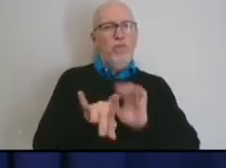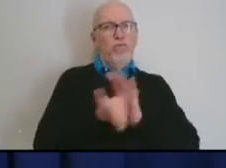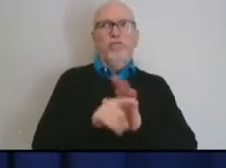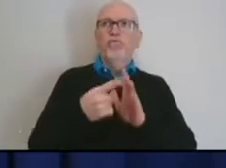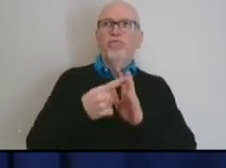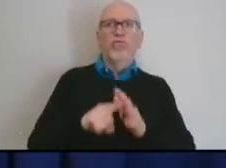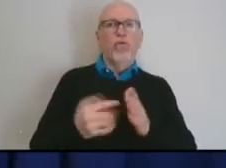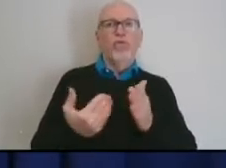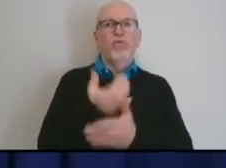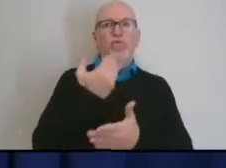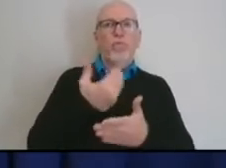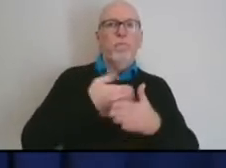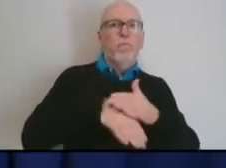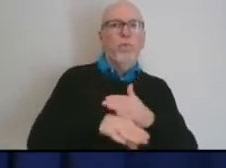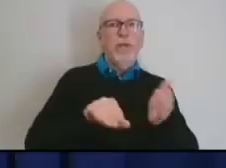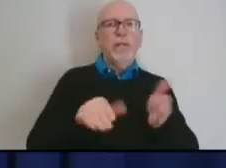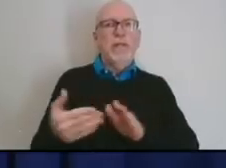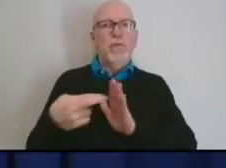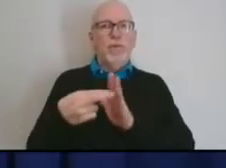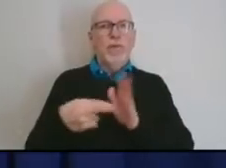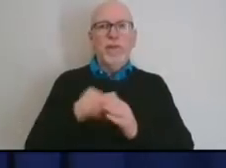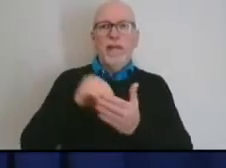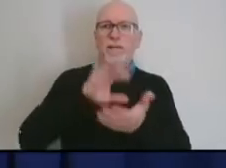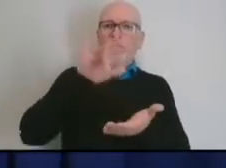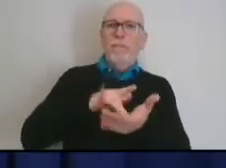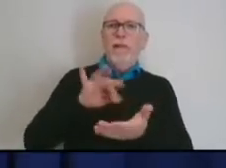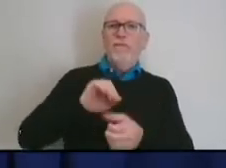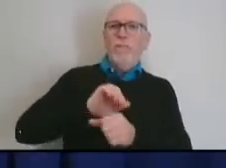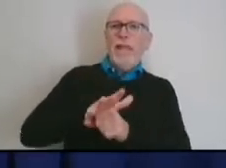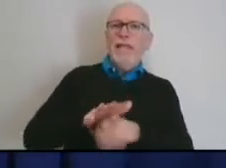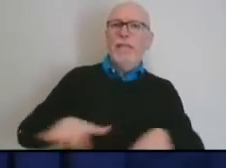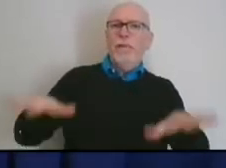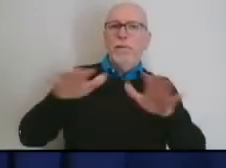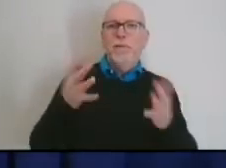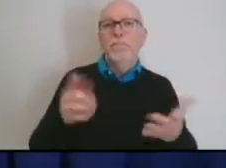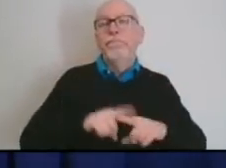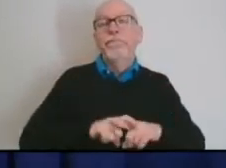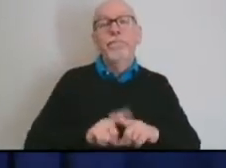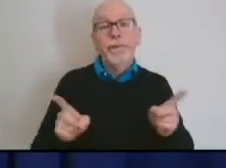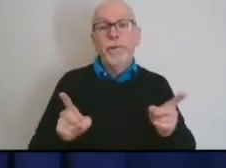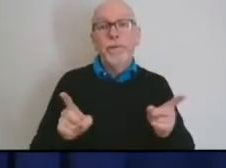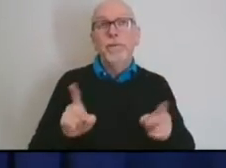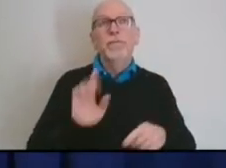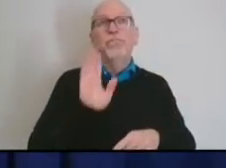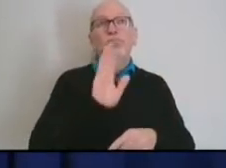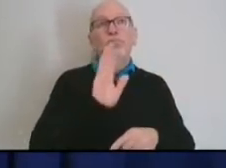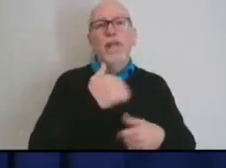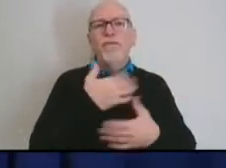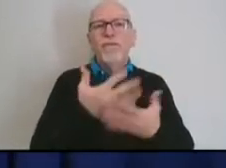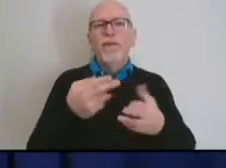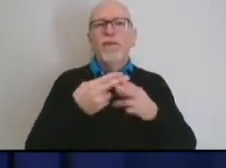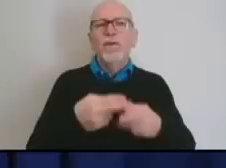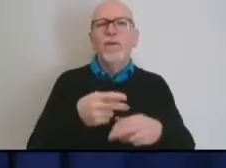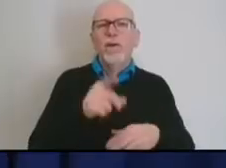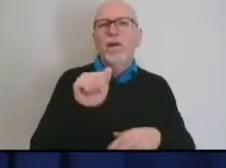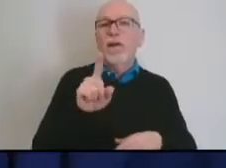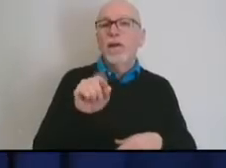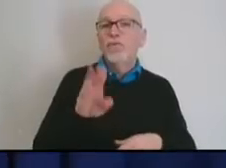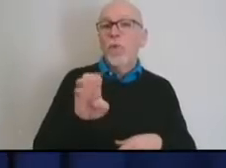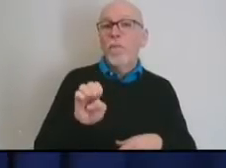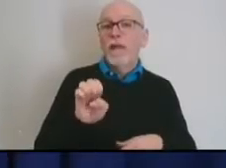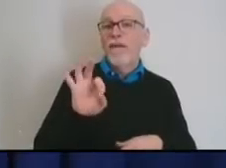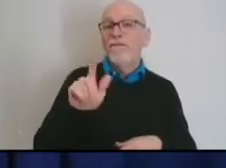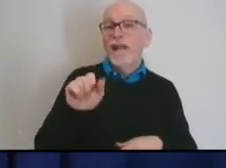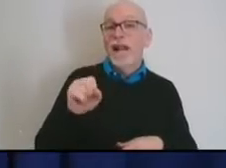new birth and death registry in the middle of a pandemic. But there was a particular thing called Adobe Flash that was going away.